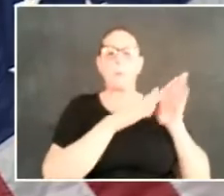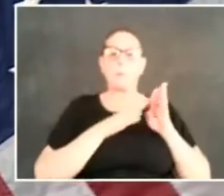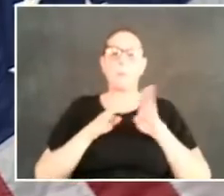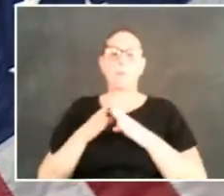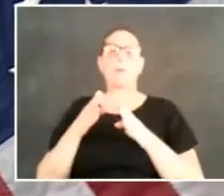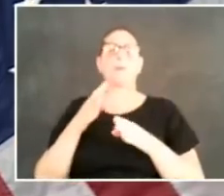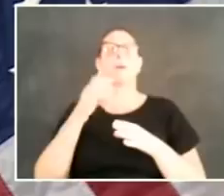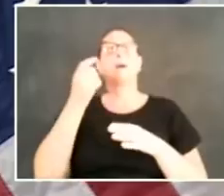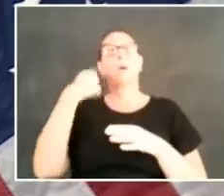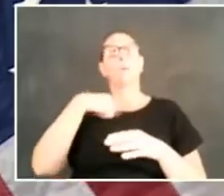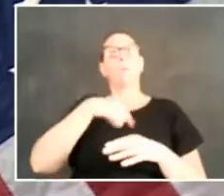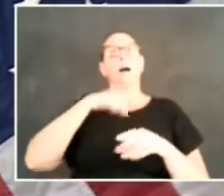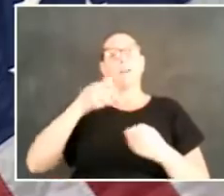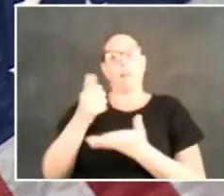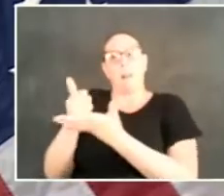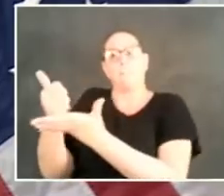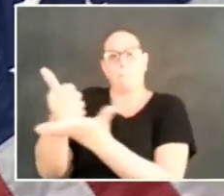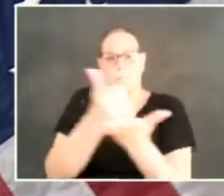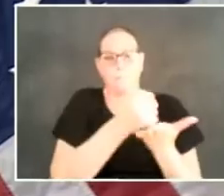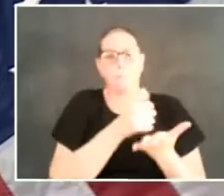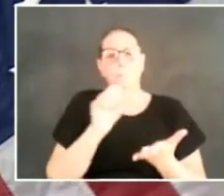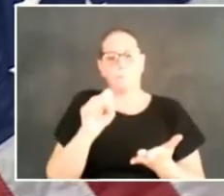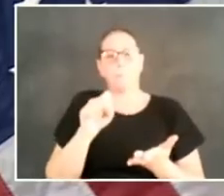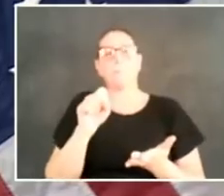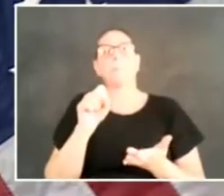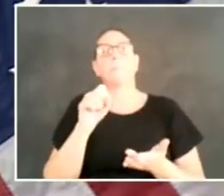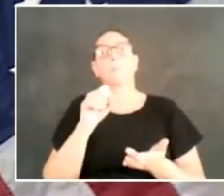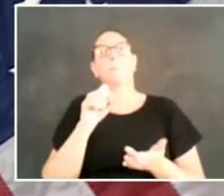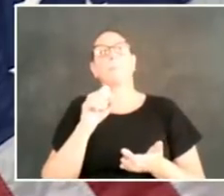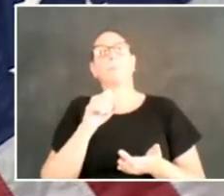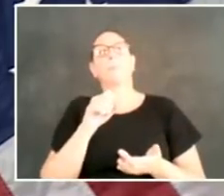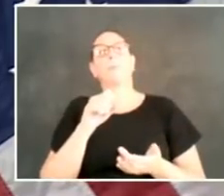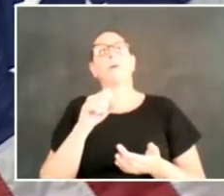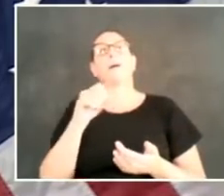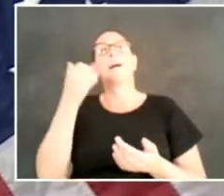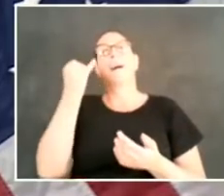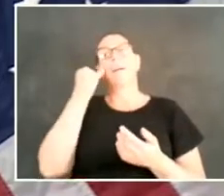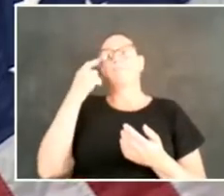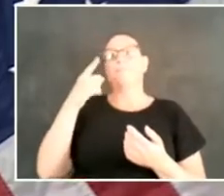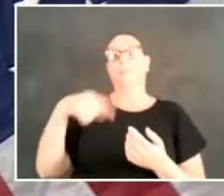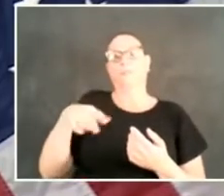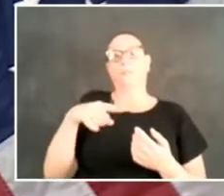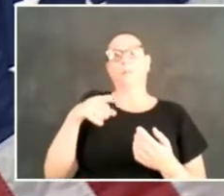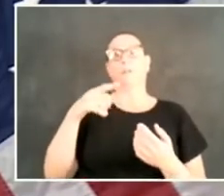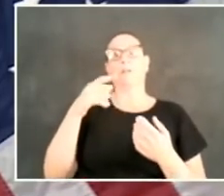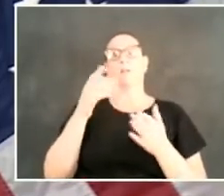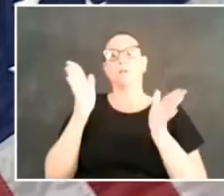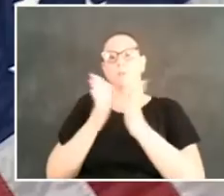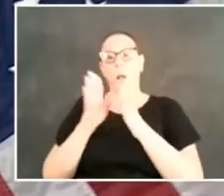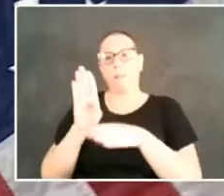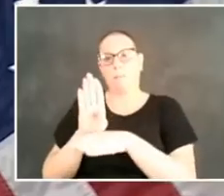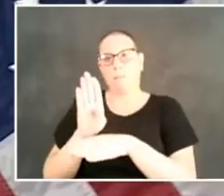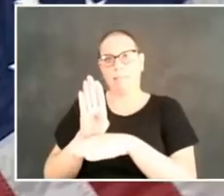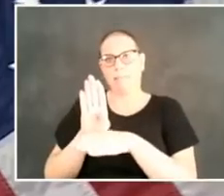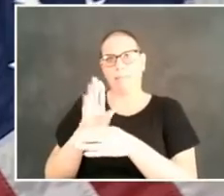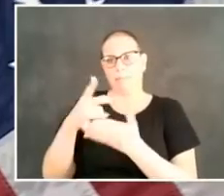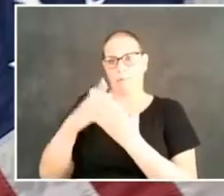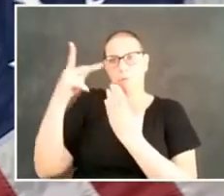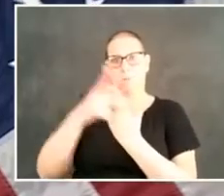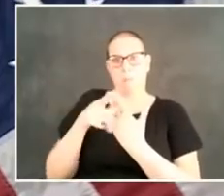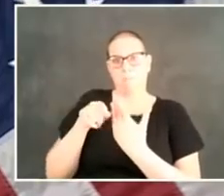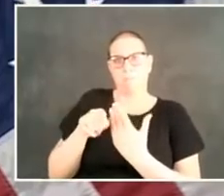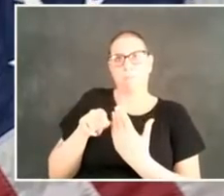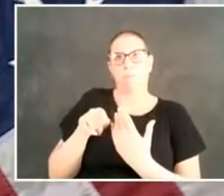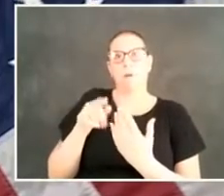small businesses that can receive that stimulus support, Paycheck